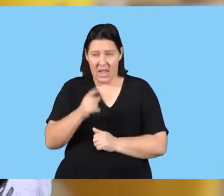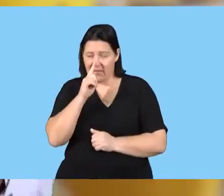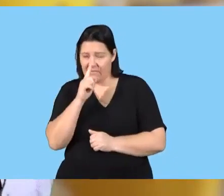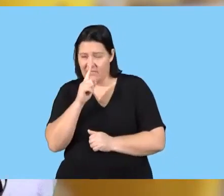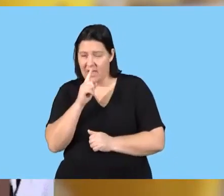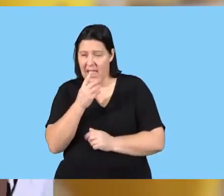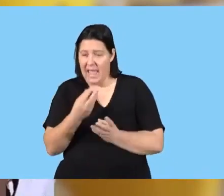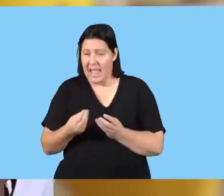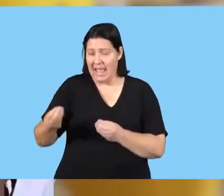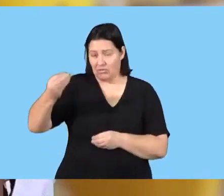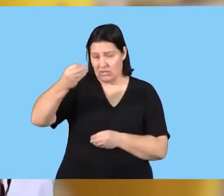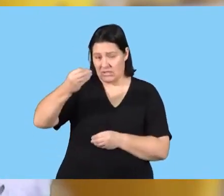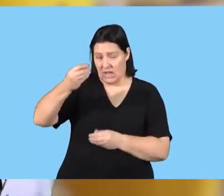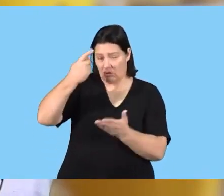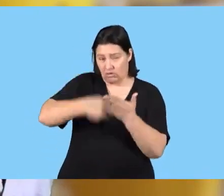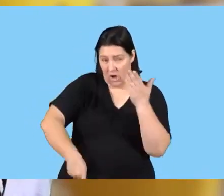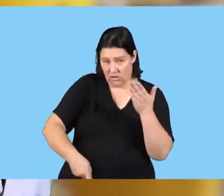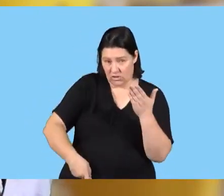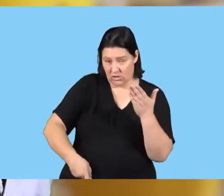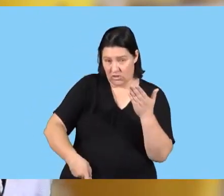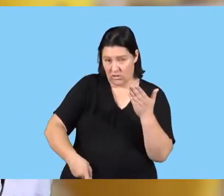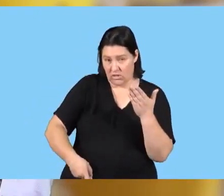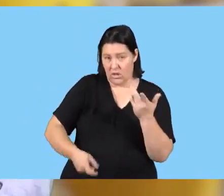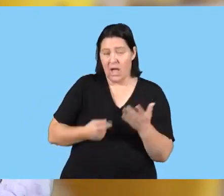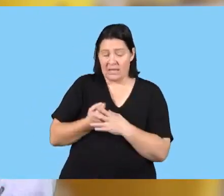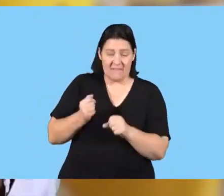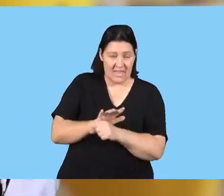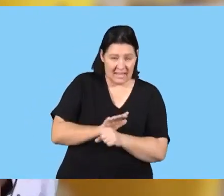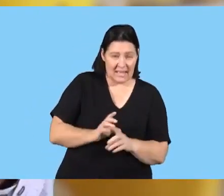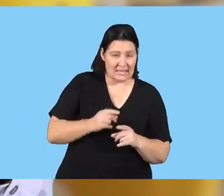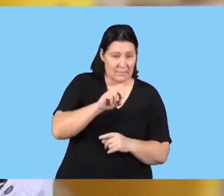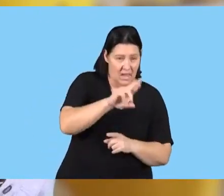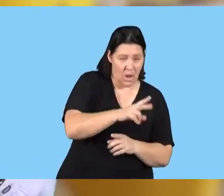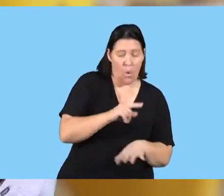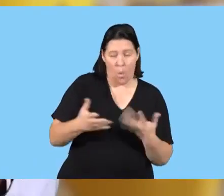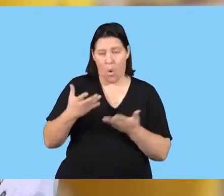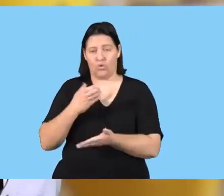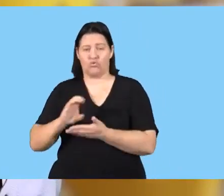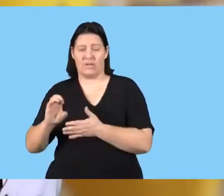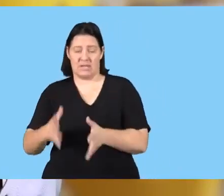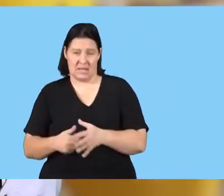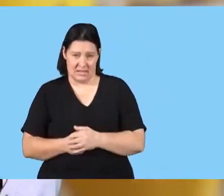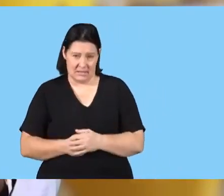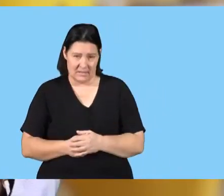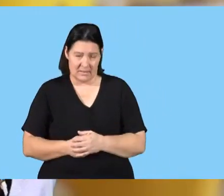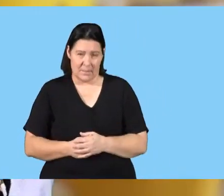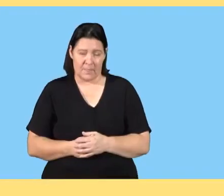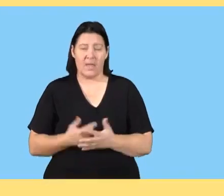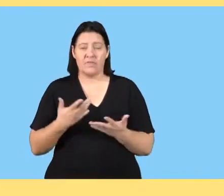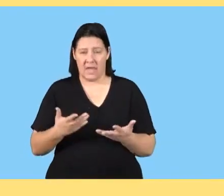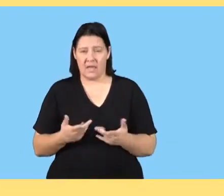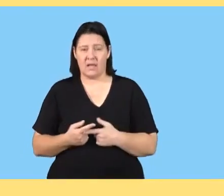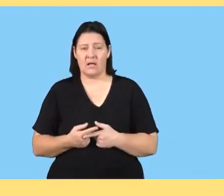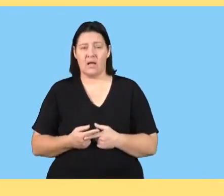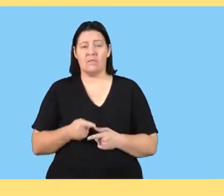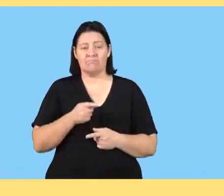it's interest that is being charged, it should affect either your debtors or your creditors. Interest will increase the